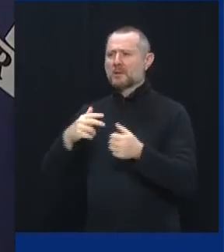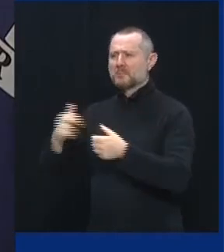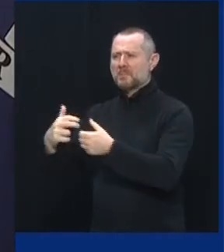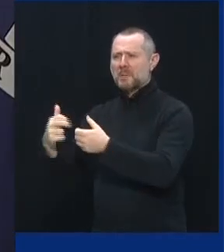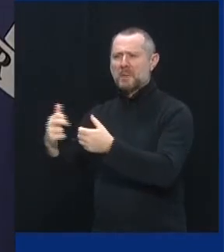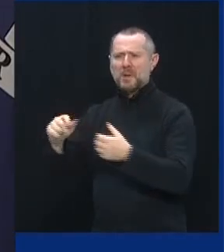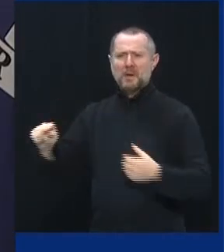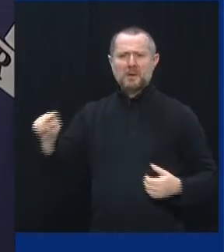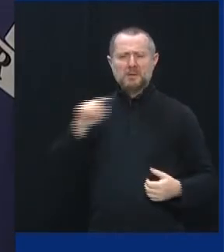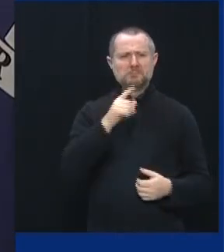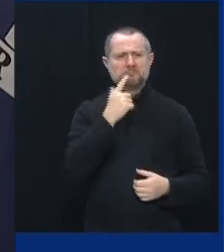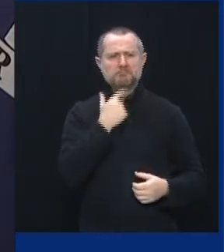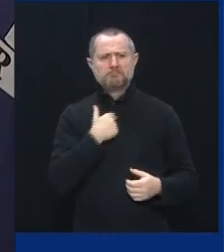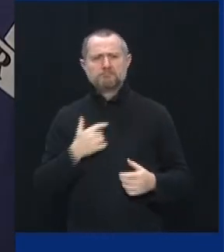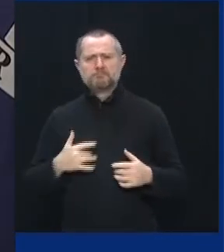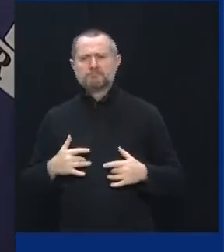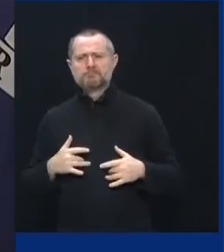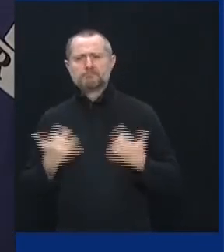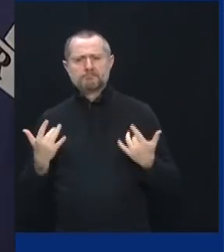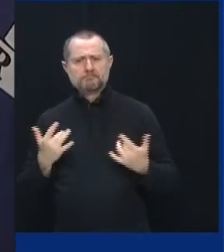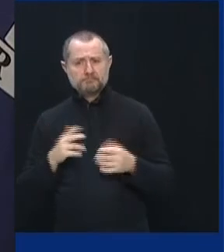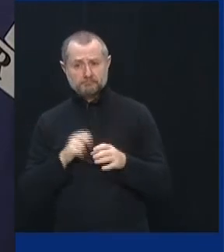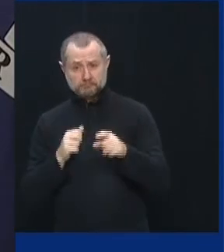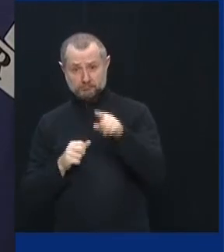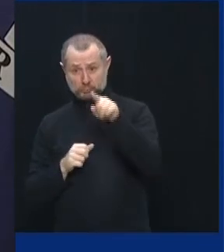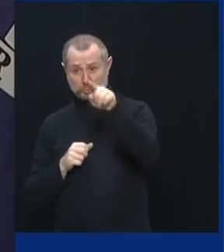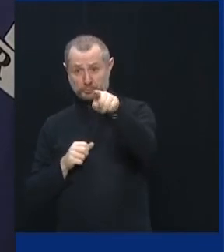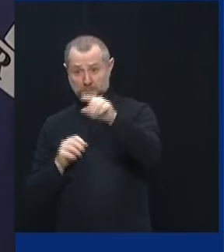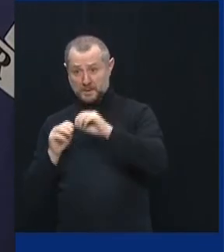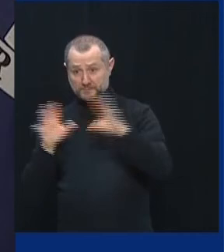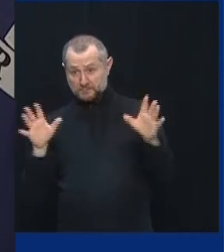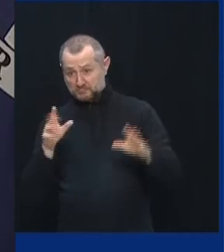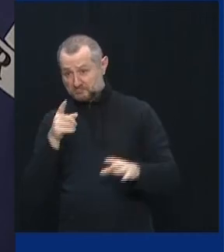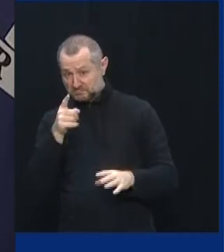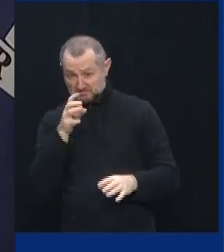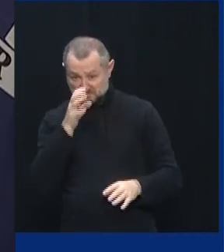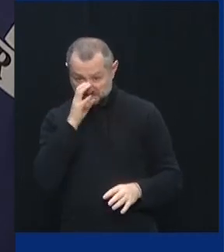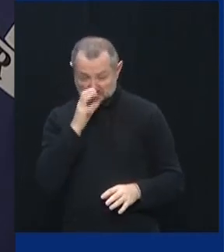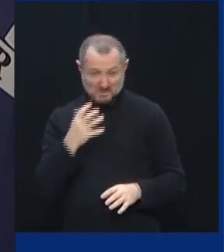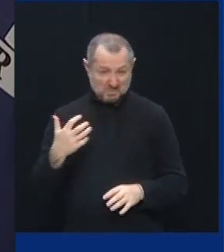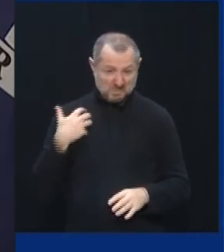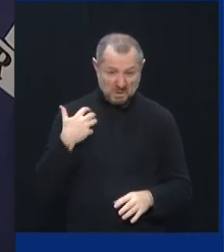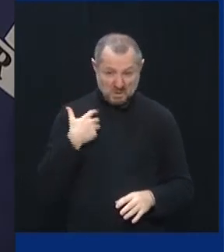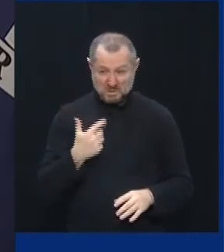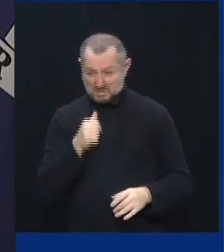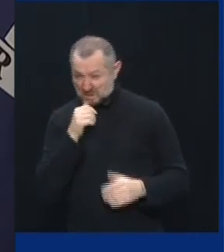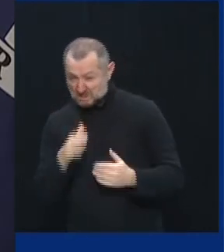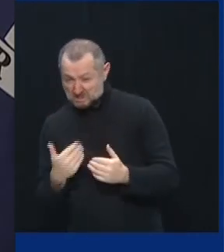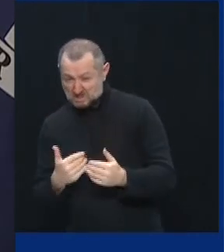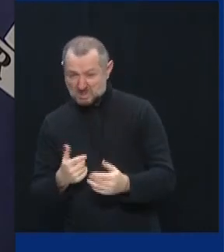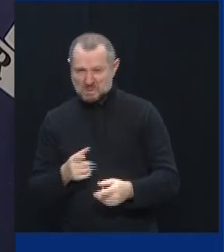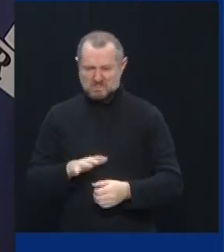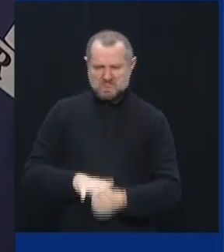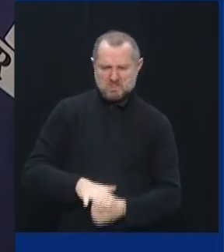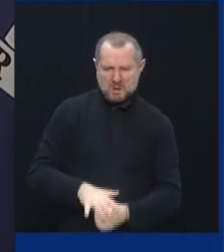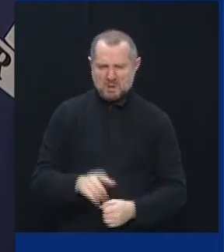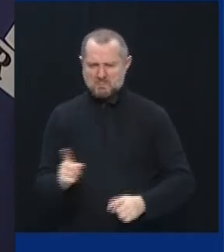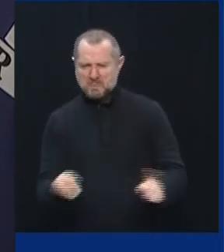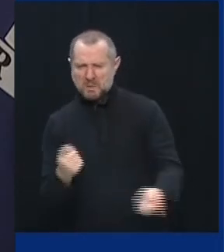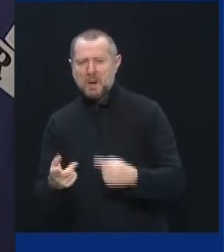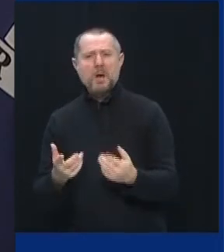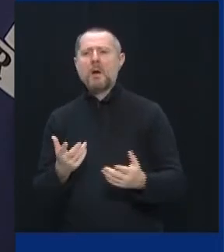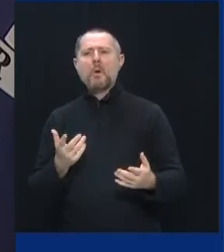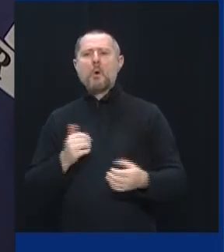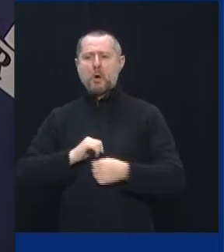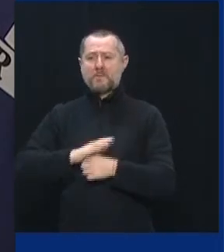the cause of this is? Are you a difficult boss to work for? Is it the pressure of the job? Is it COVID fatigue? There are a lot of